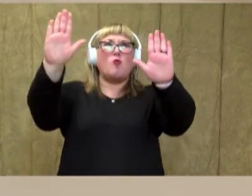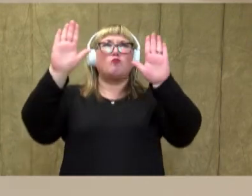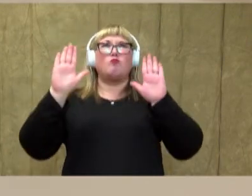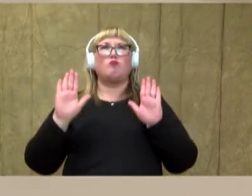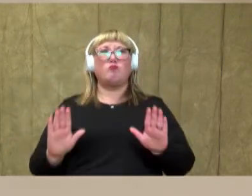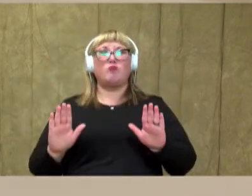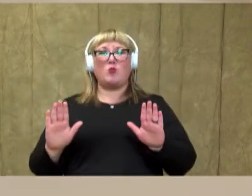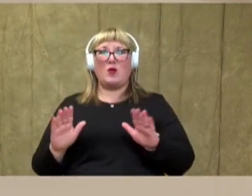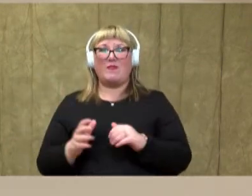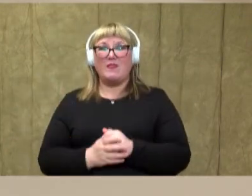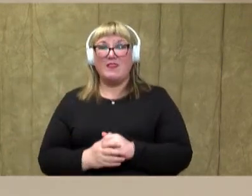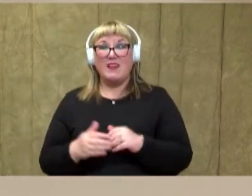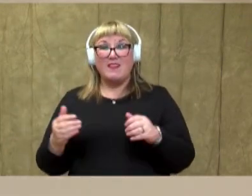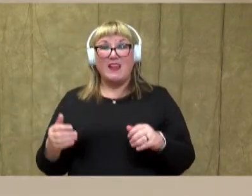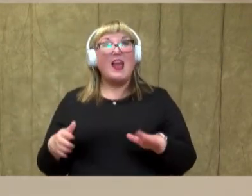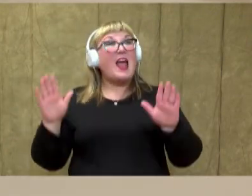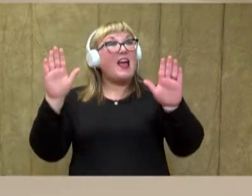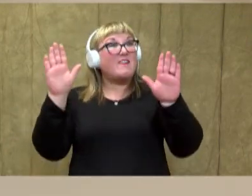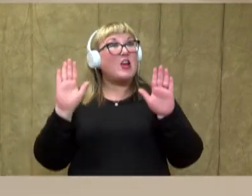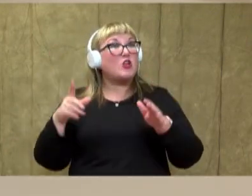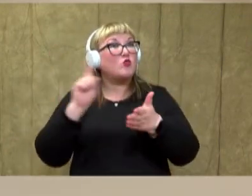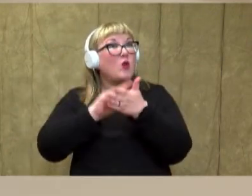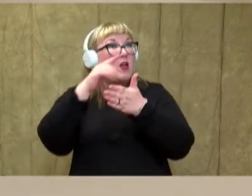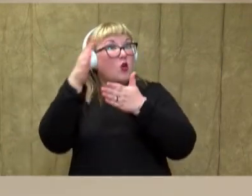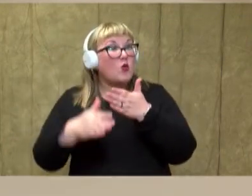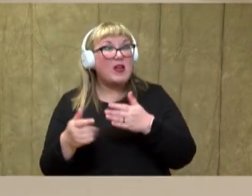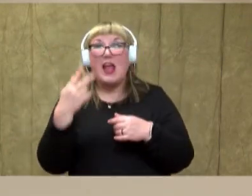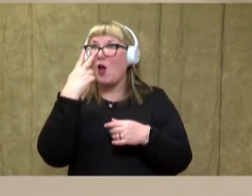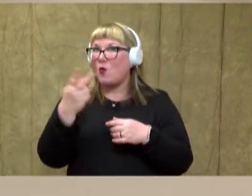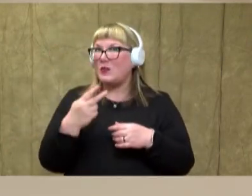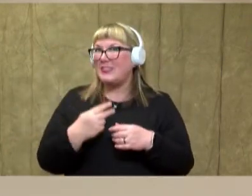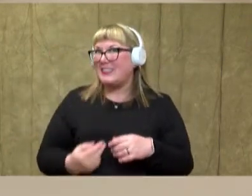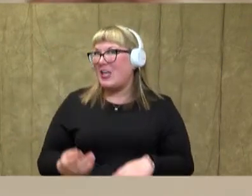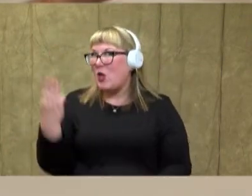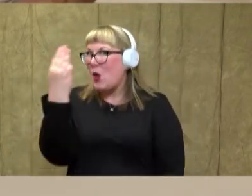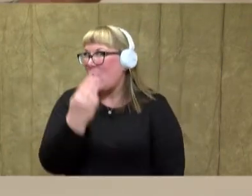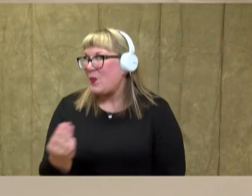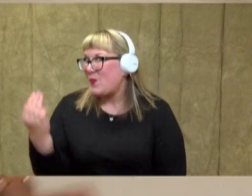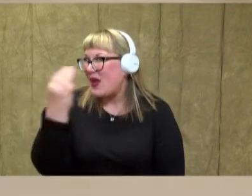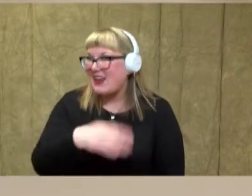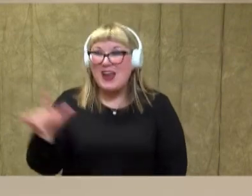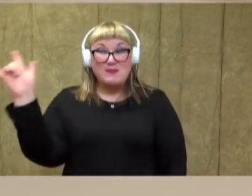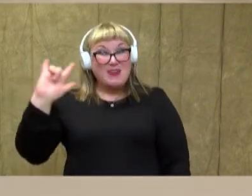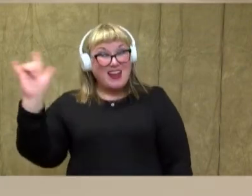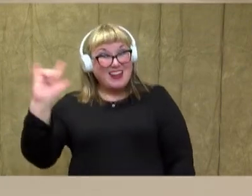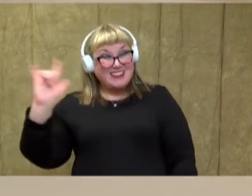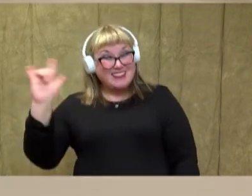as usual. Have a great weekend, and I will see you bright and early on Monday.